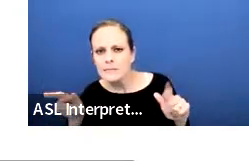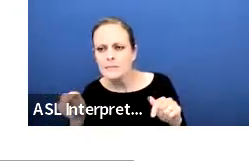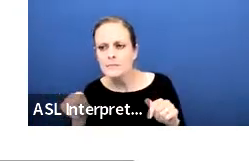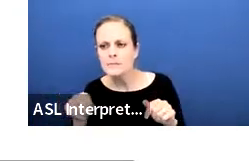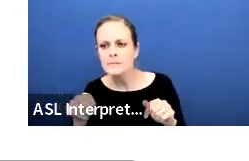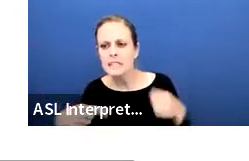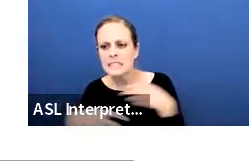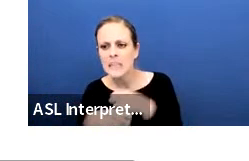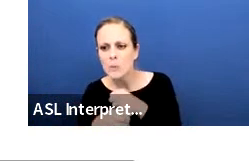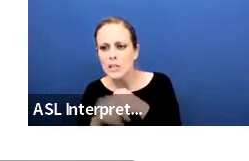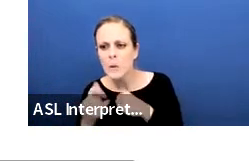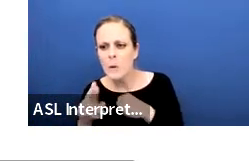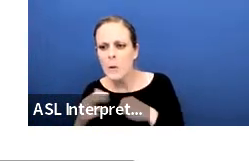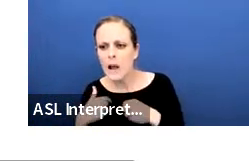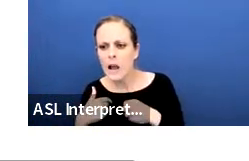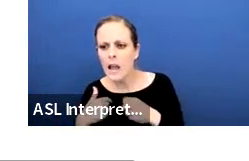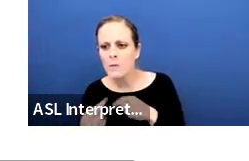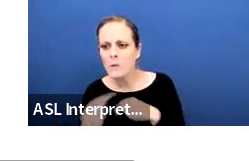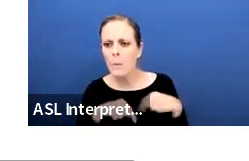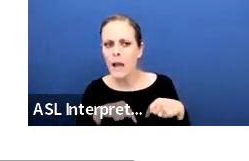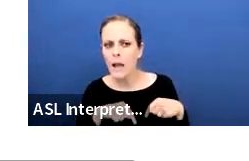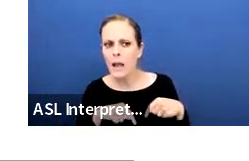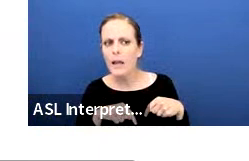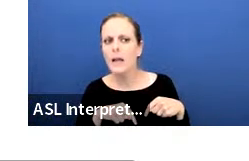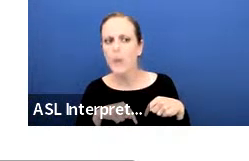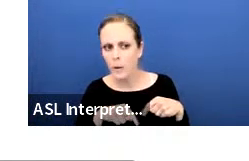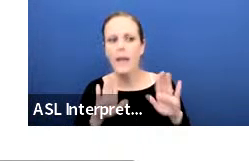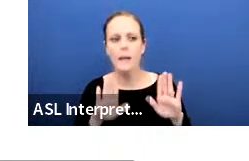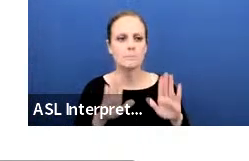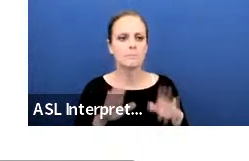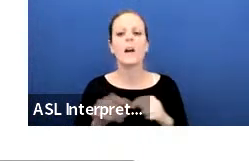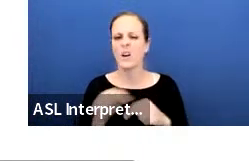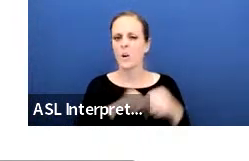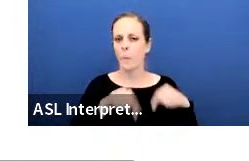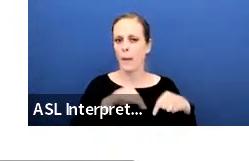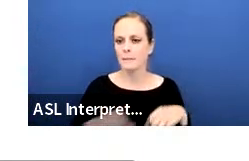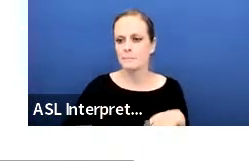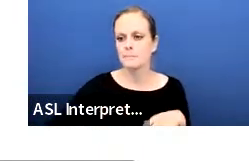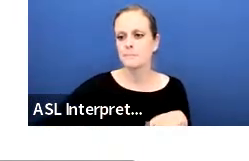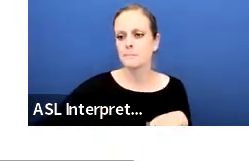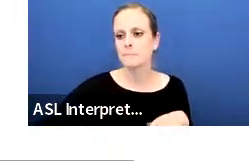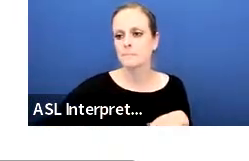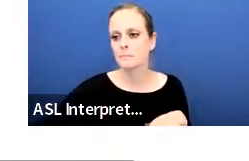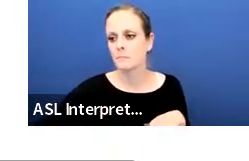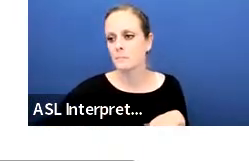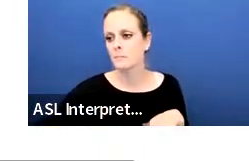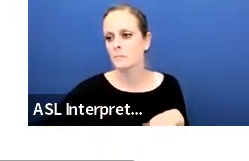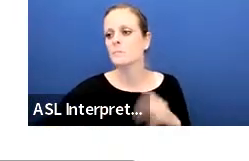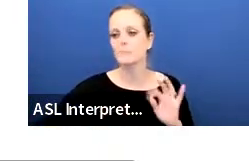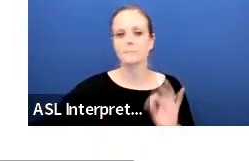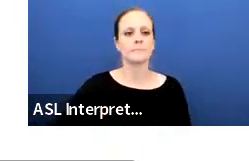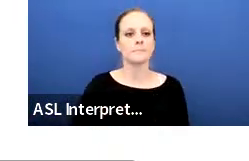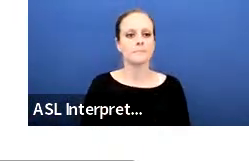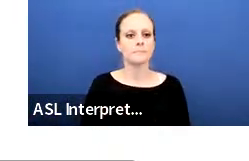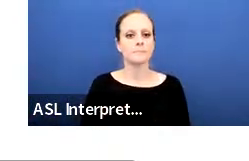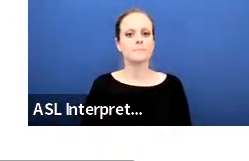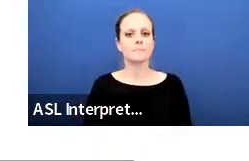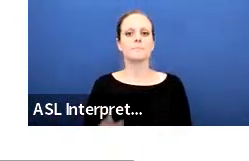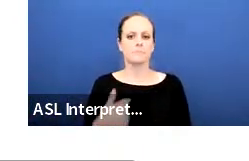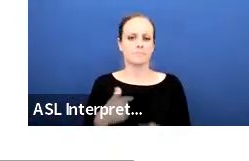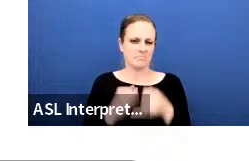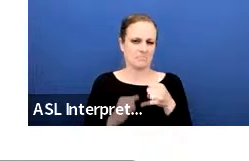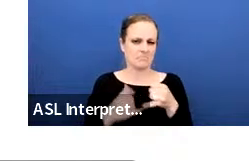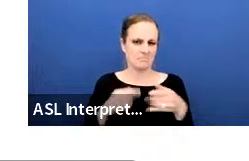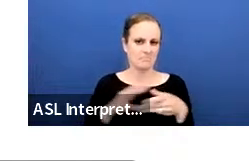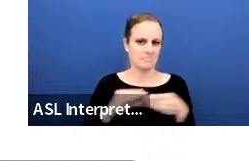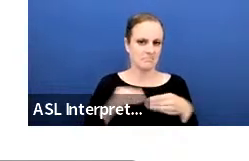summary or if I got to come back. Okay. Yeah. So if you go back, that's okay. I'll finish up on this.